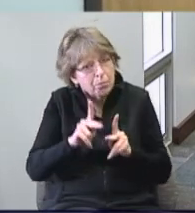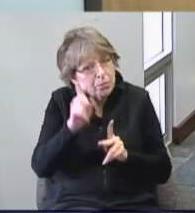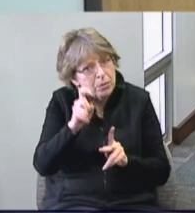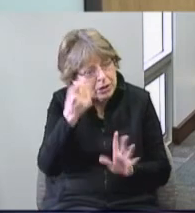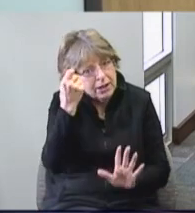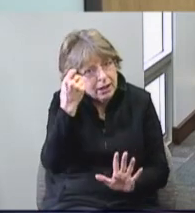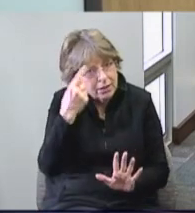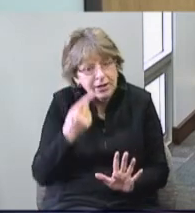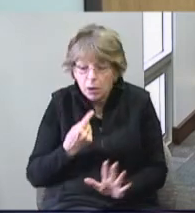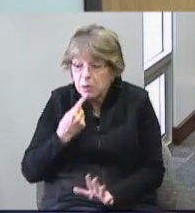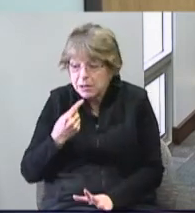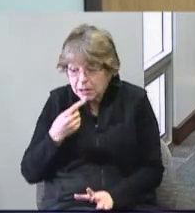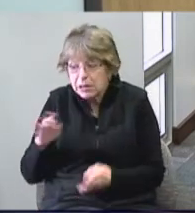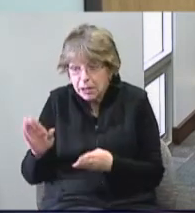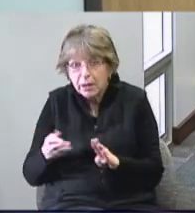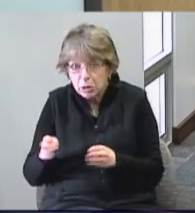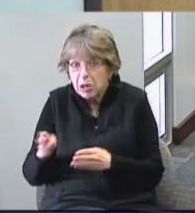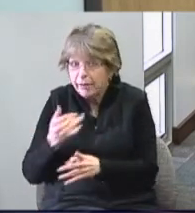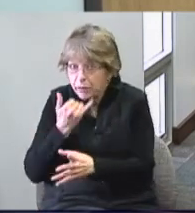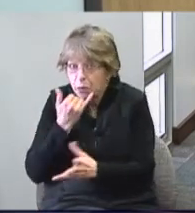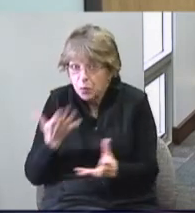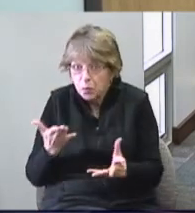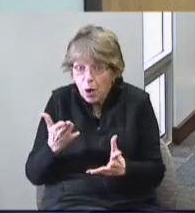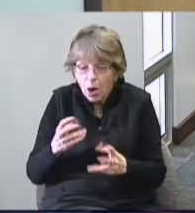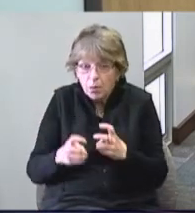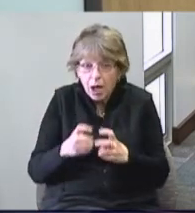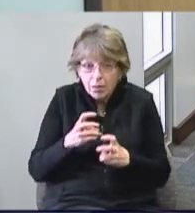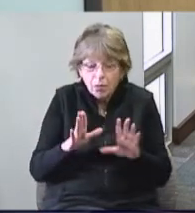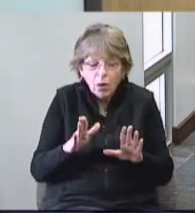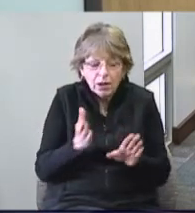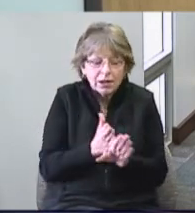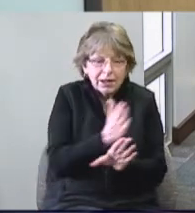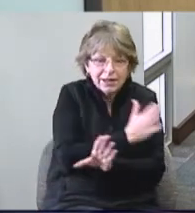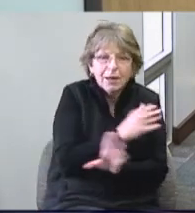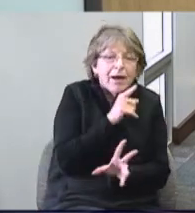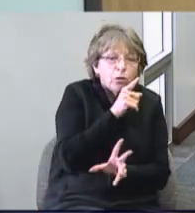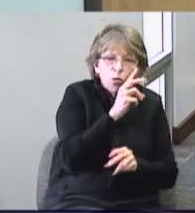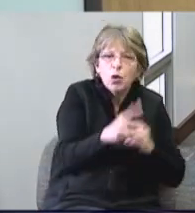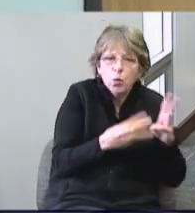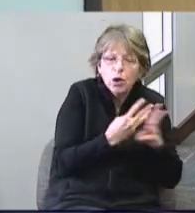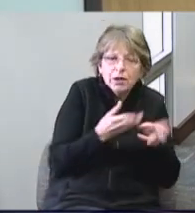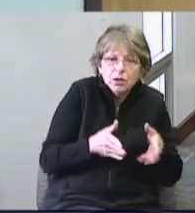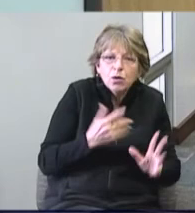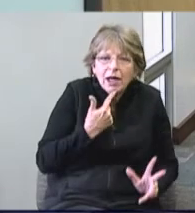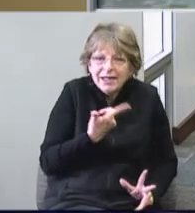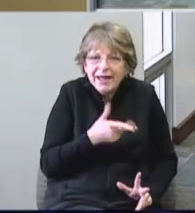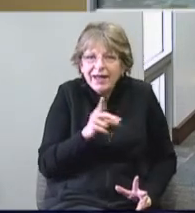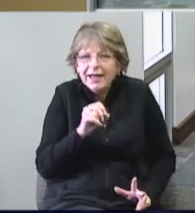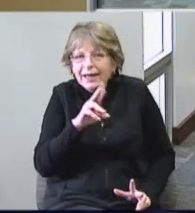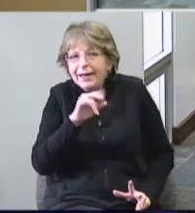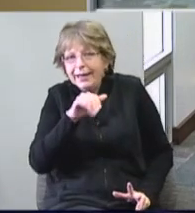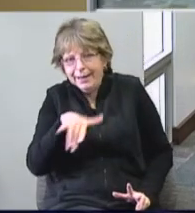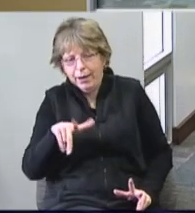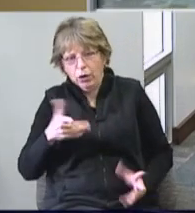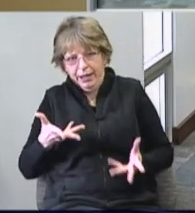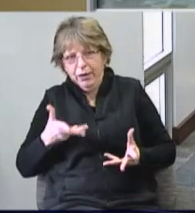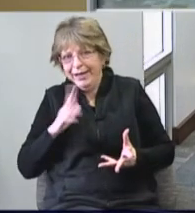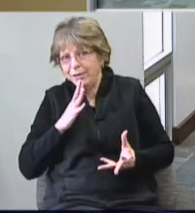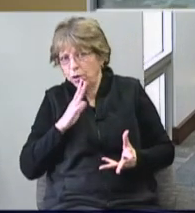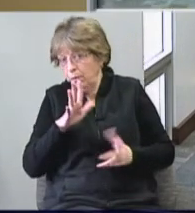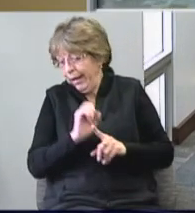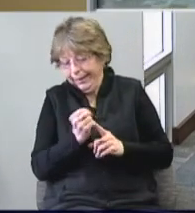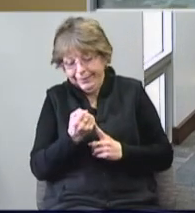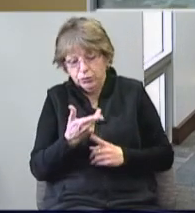are serious misconduct issues. Well, let's so let's get back to the real world. So let's just say that Daryl hears about a situation he feels to